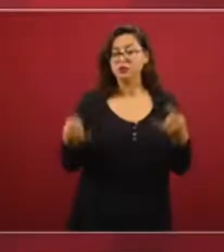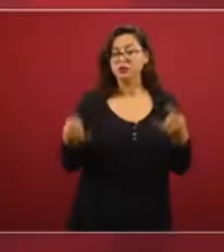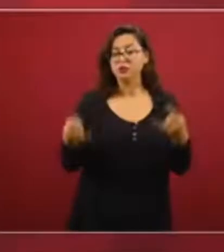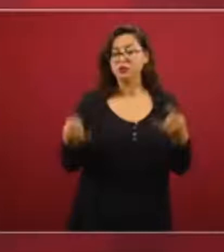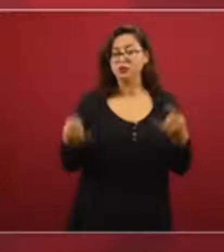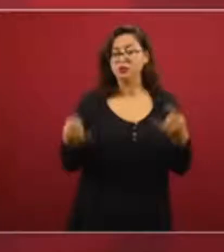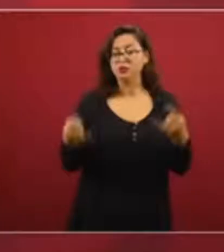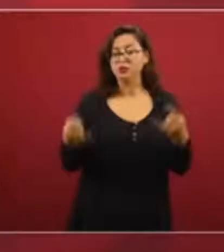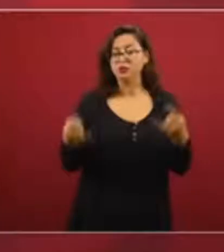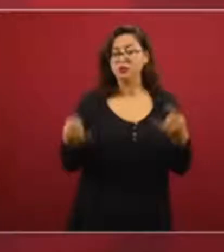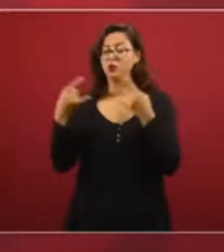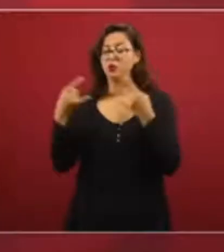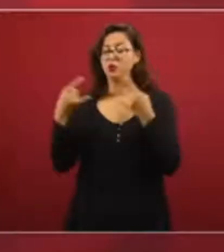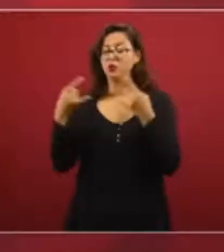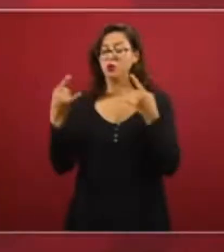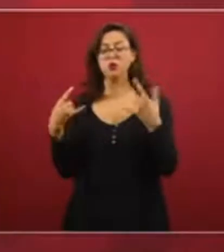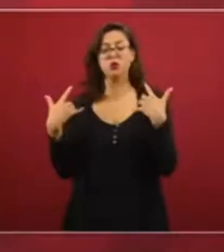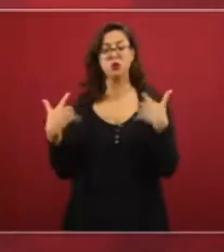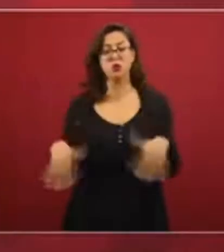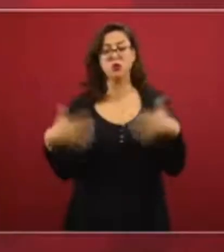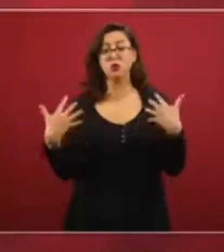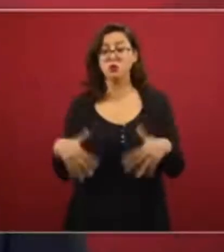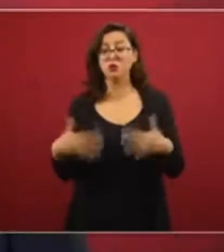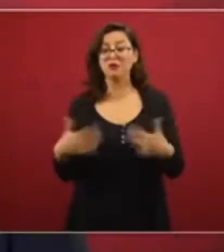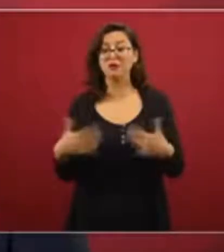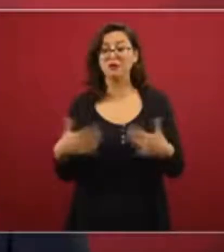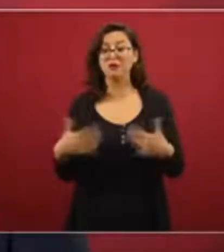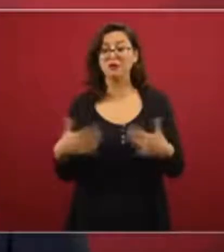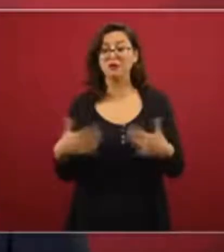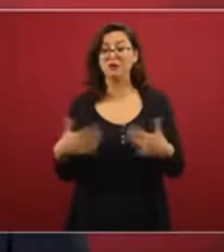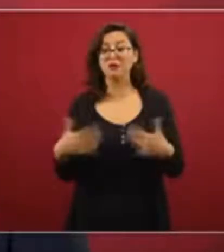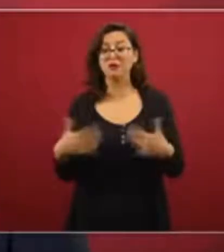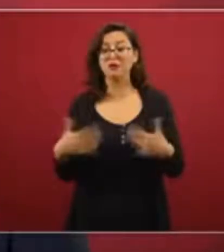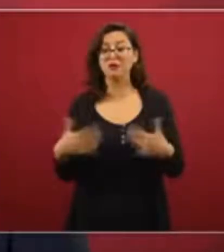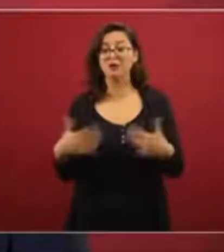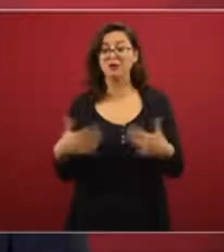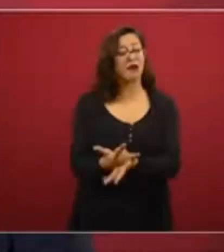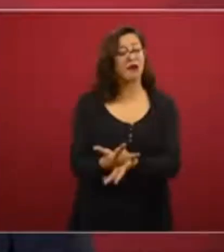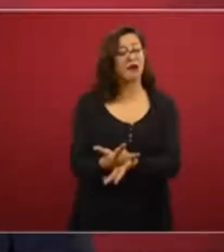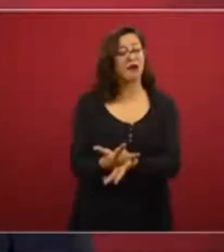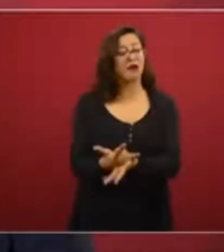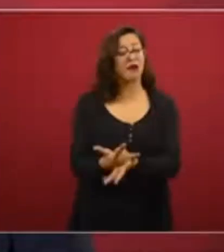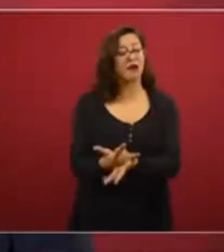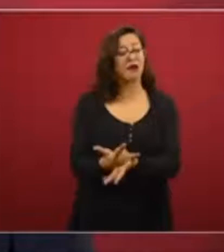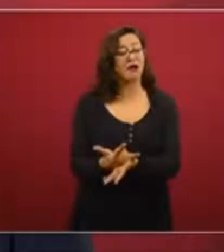that are exemplary, graves. that are grave.